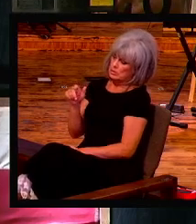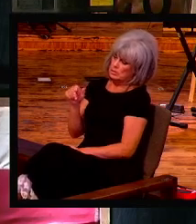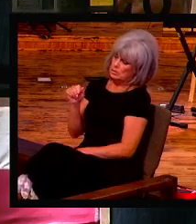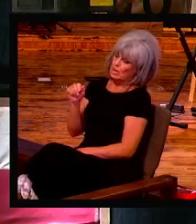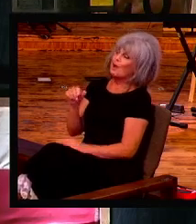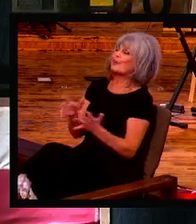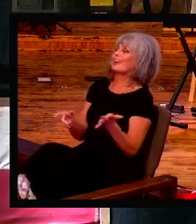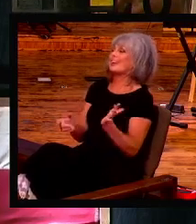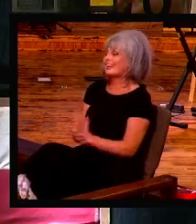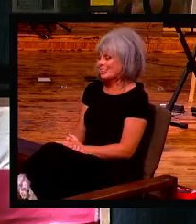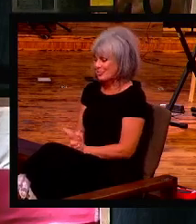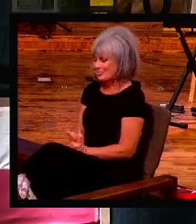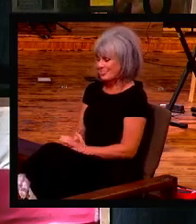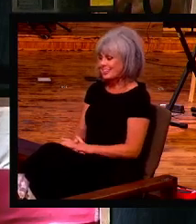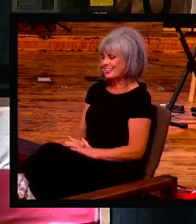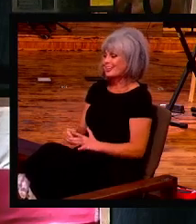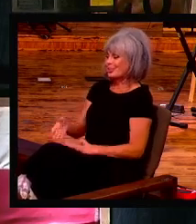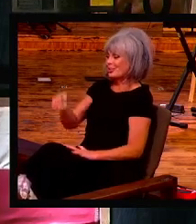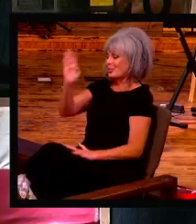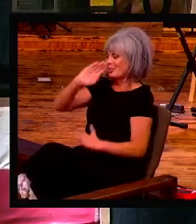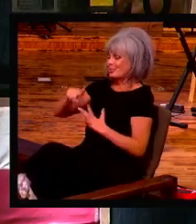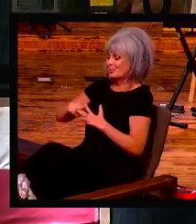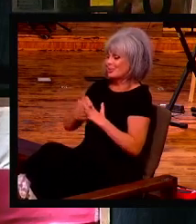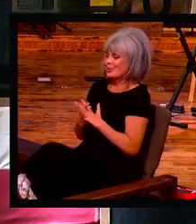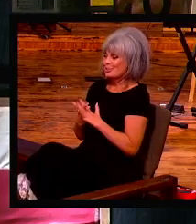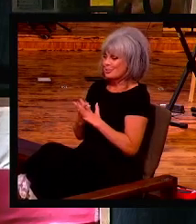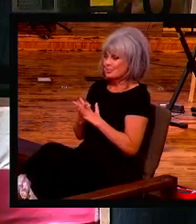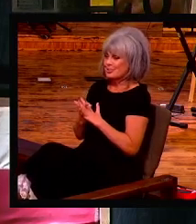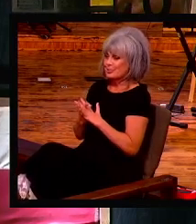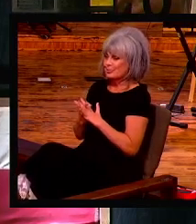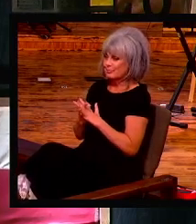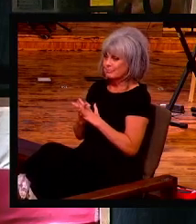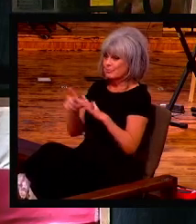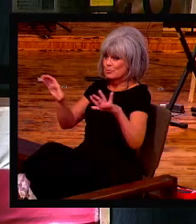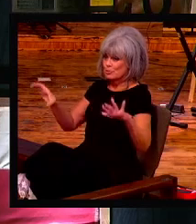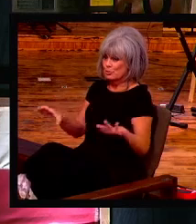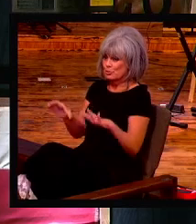When God begins to execute his strategy, there comes a point where